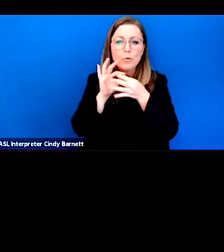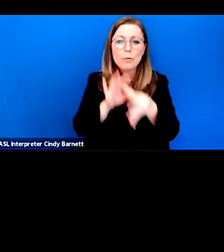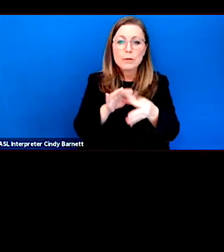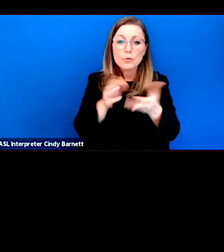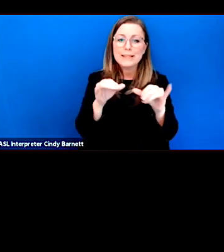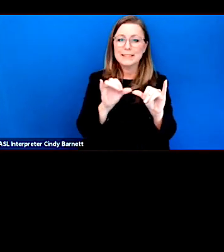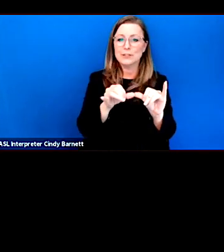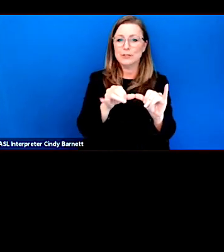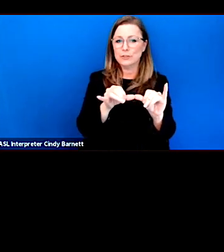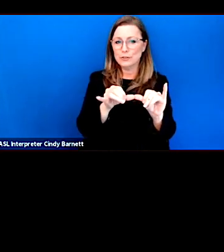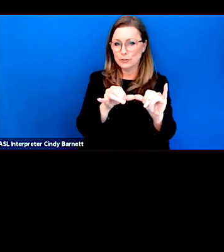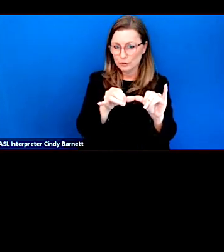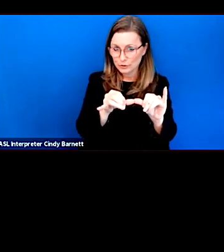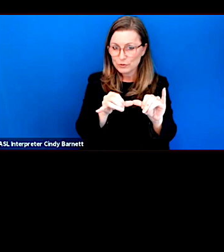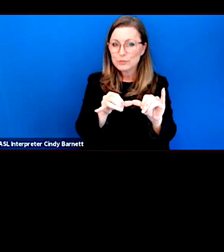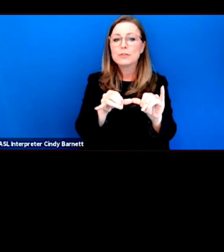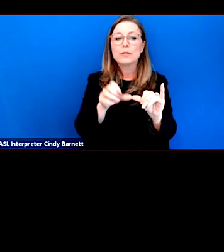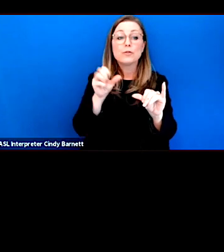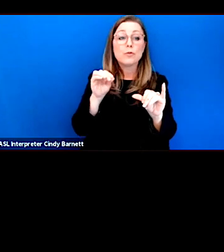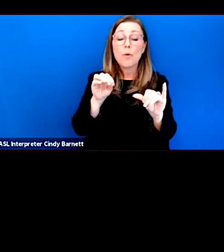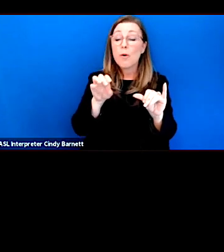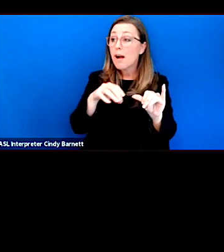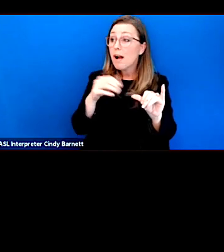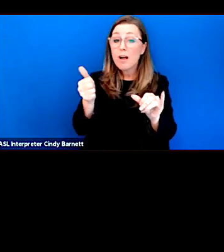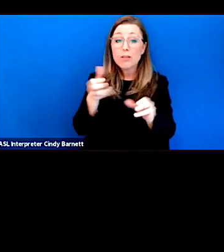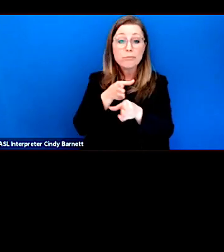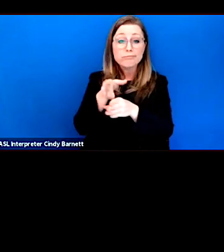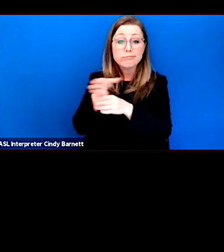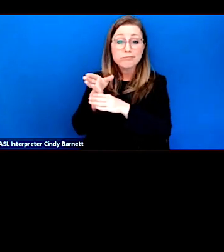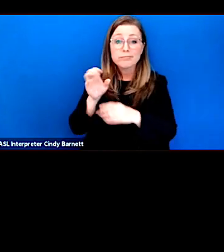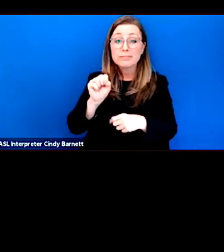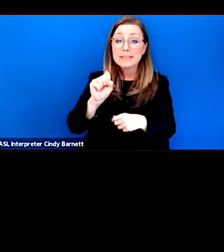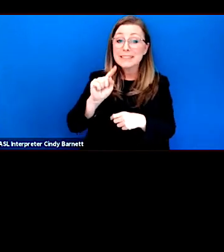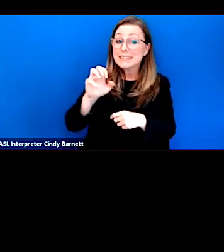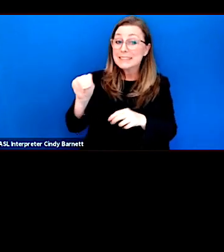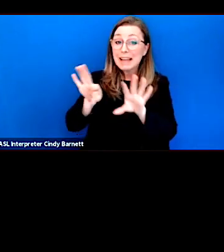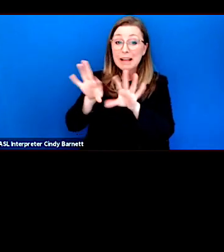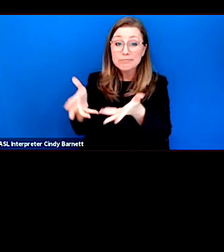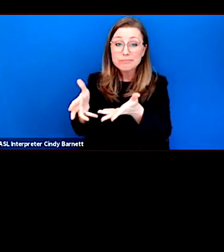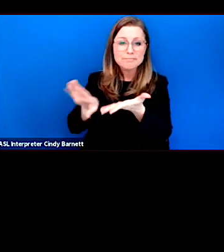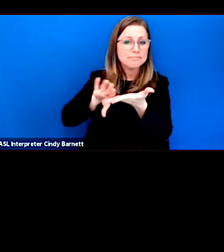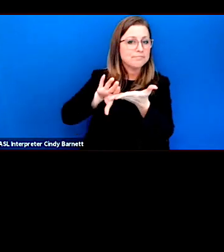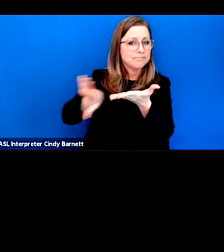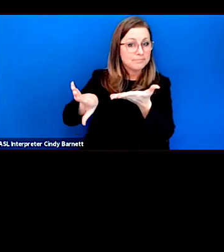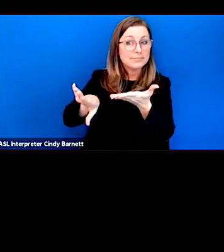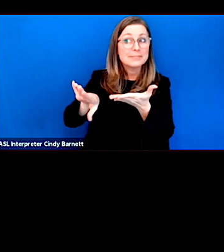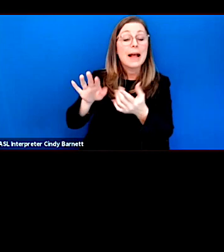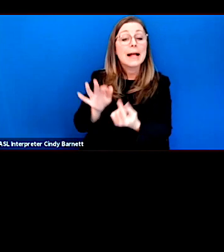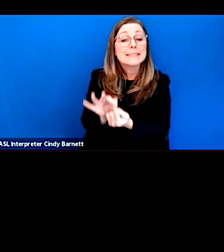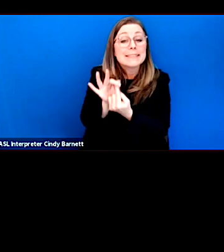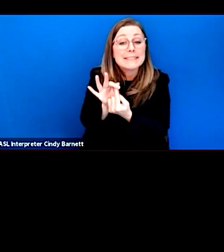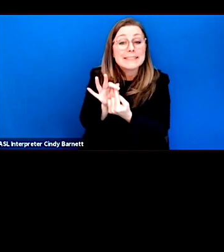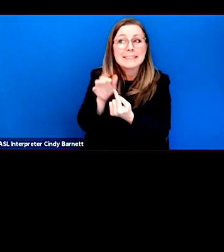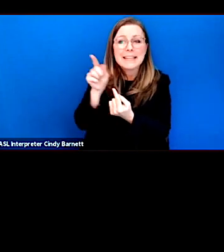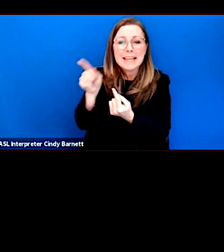we will not be likely to include literature that talks about STEM as a whole unless it disaggregates findings